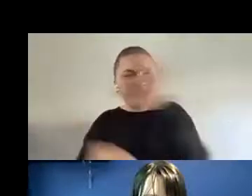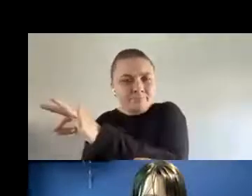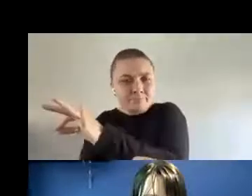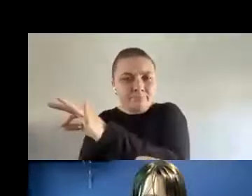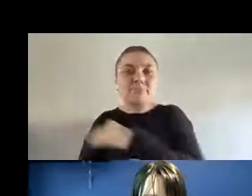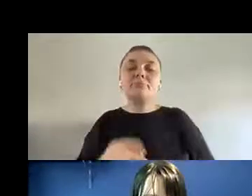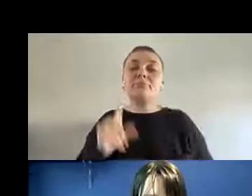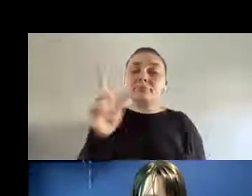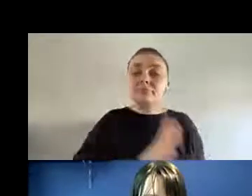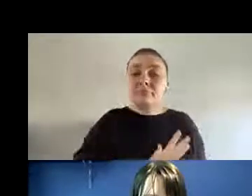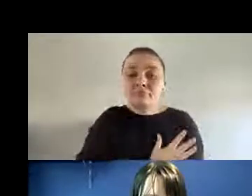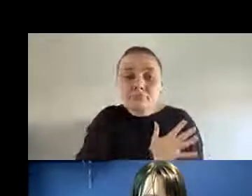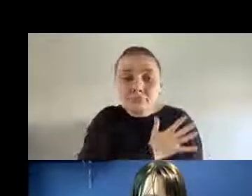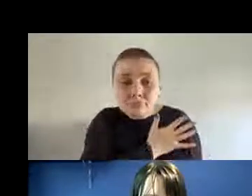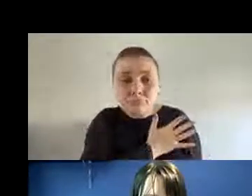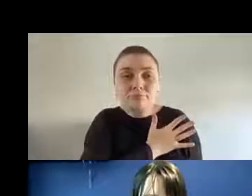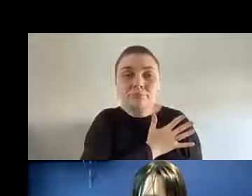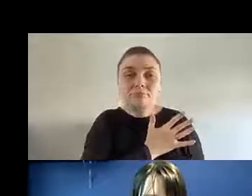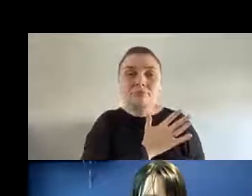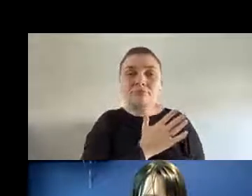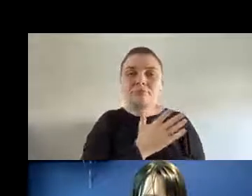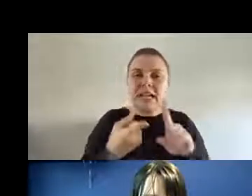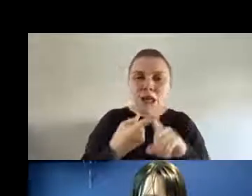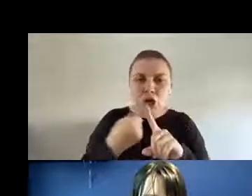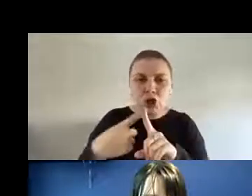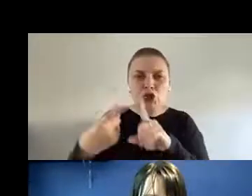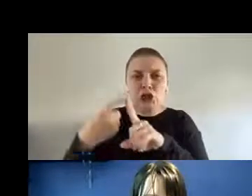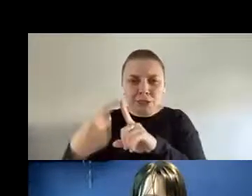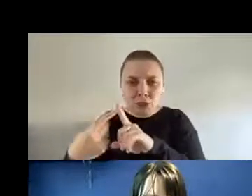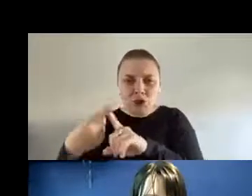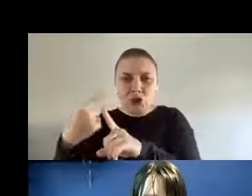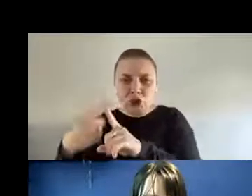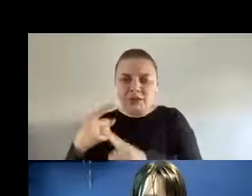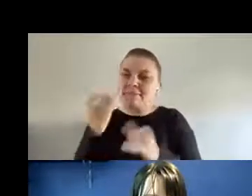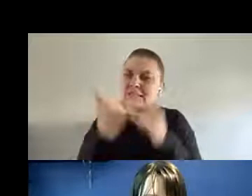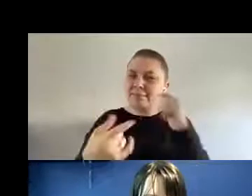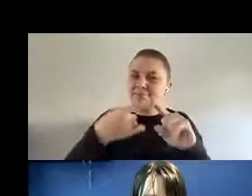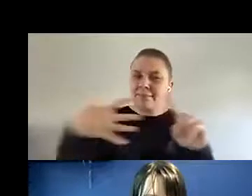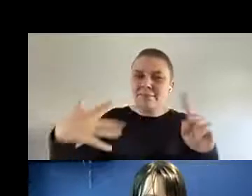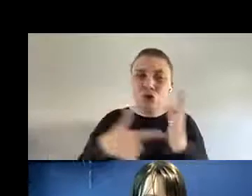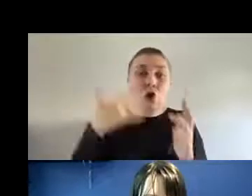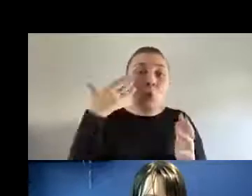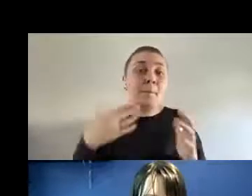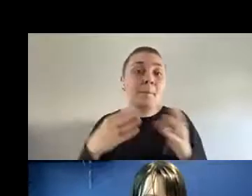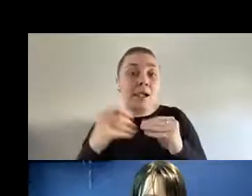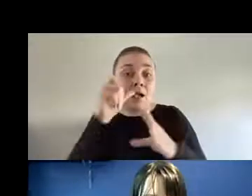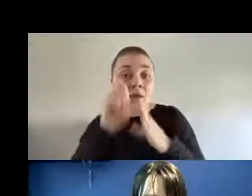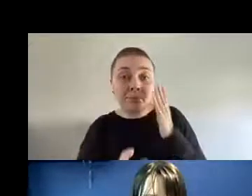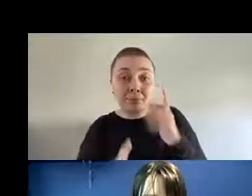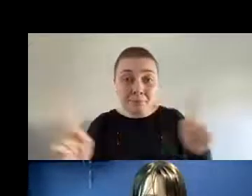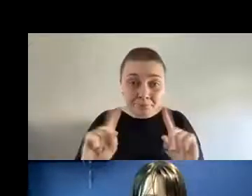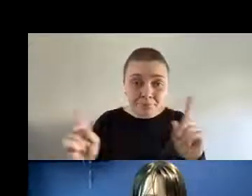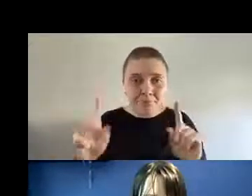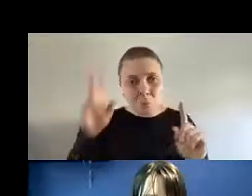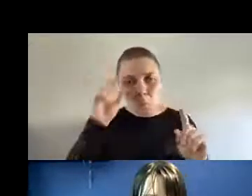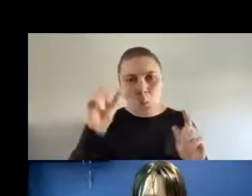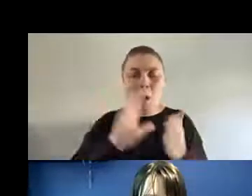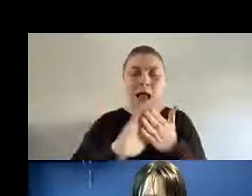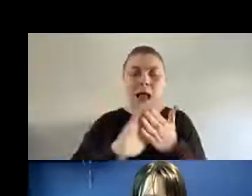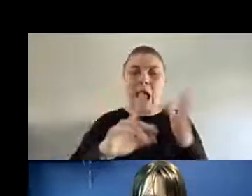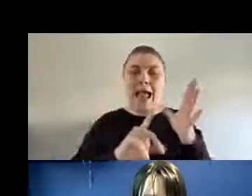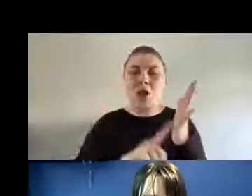interesting form of excusing that's very specific to women with disabilities is called the halo